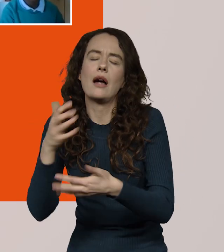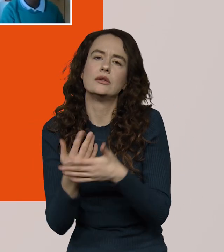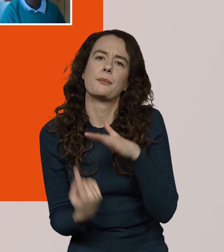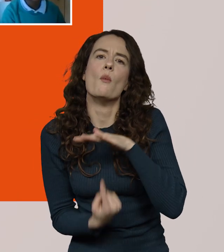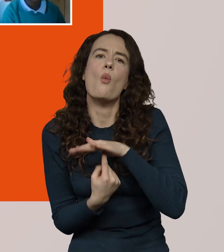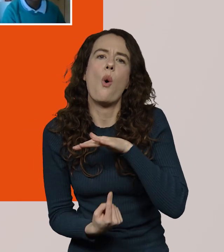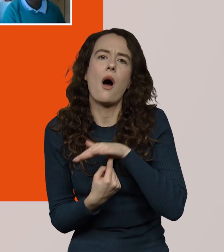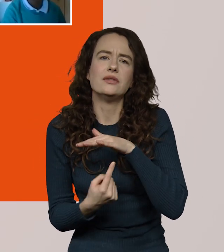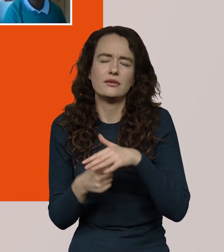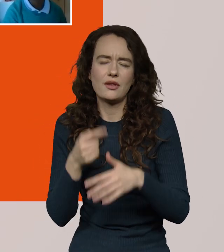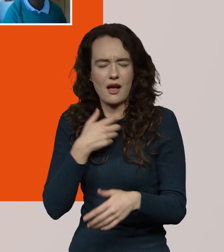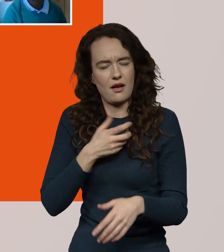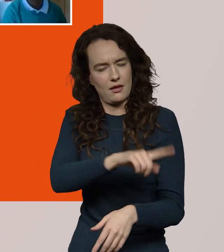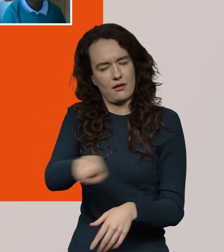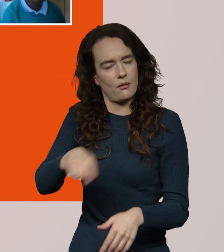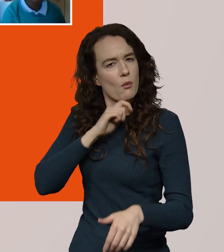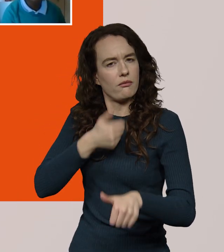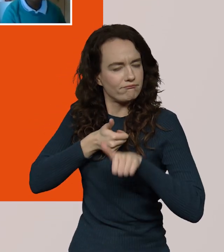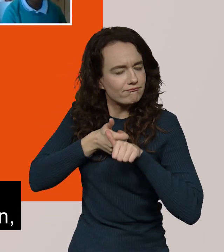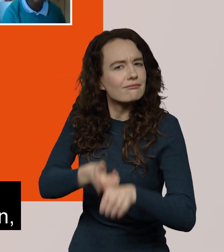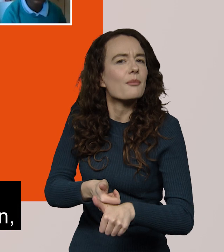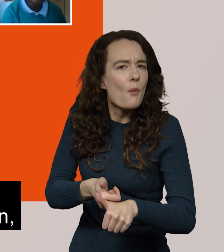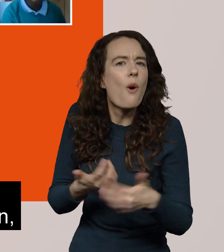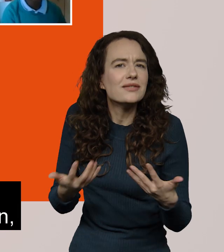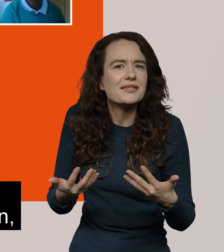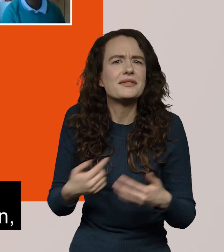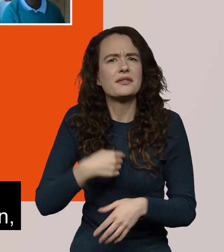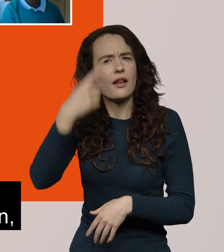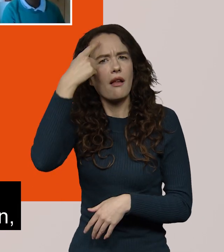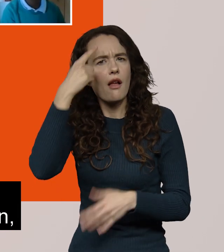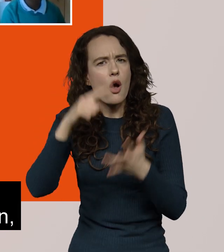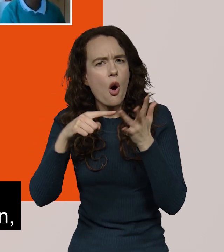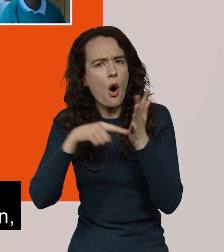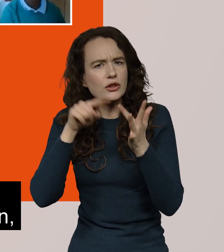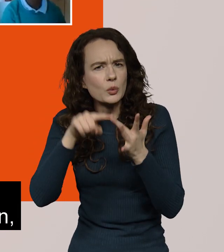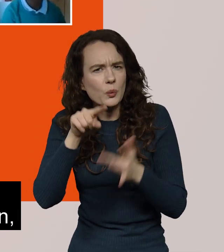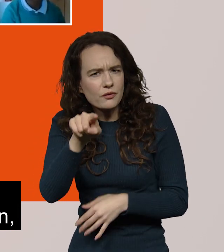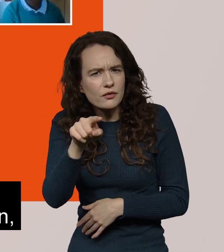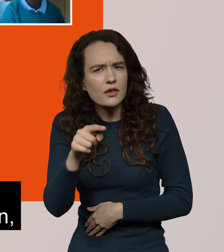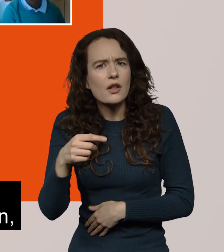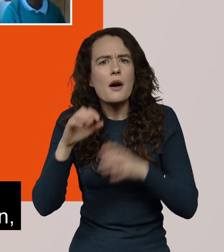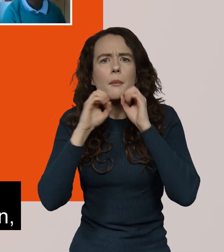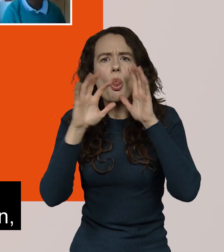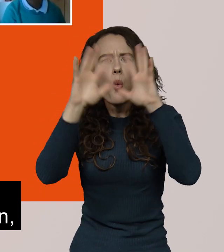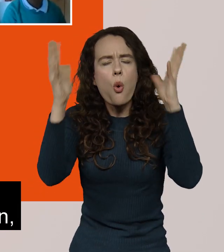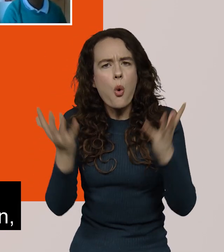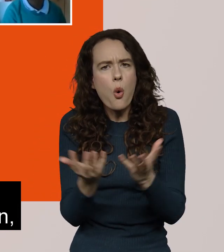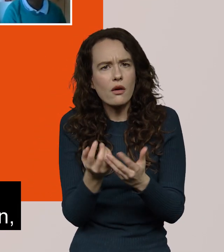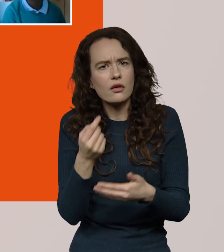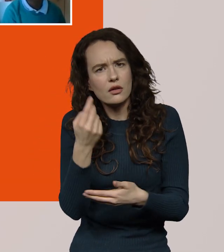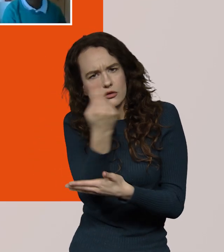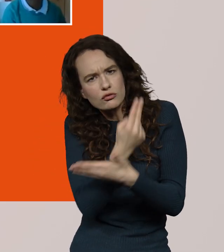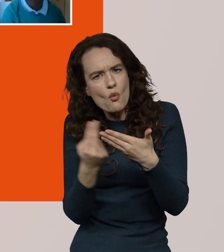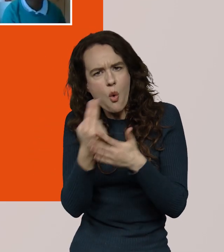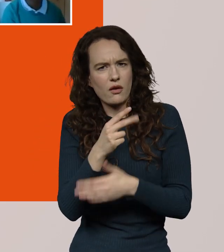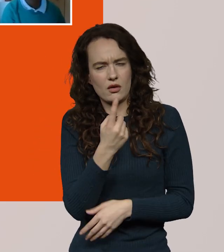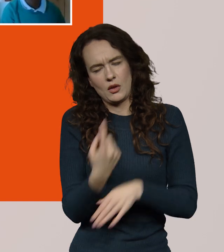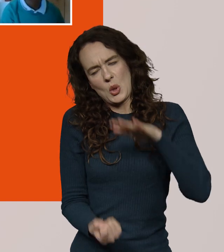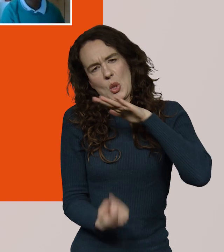I put my sister. That's so sweet. I really like that. let's come to Seascape Primary